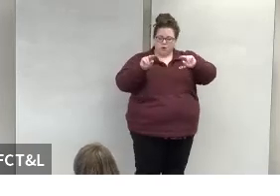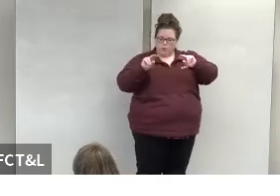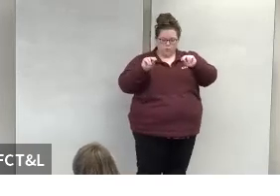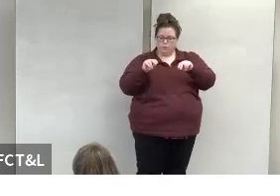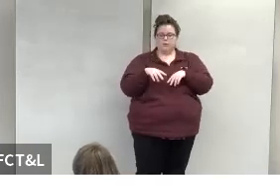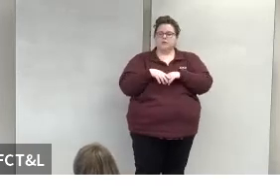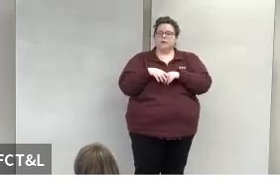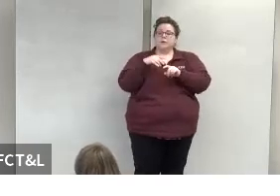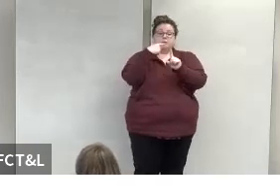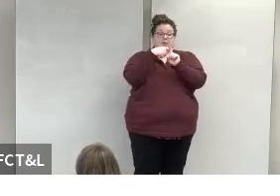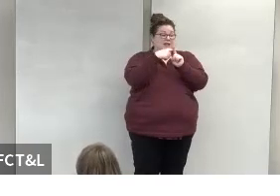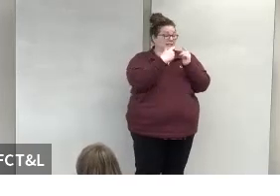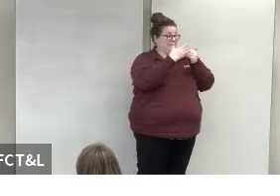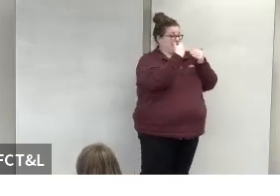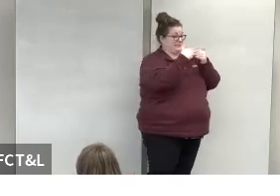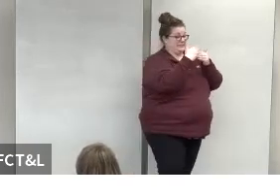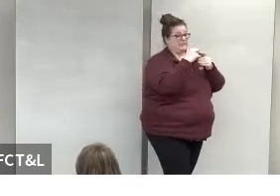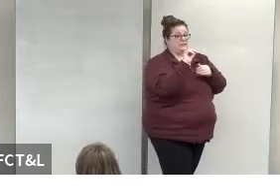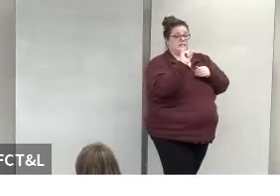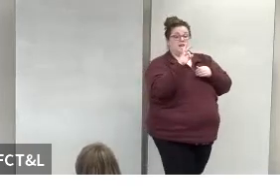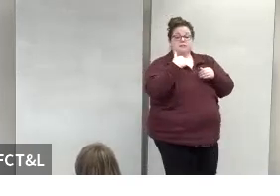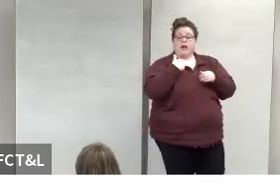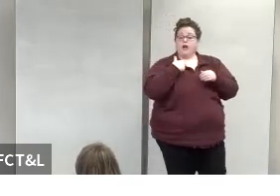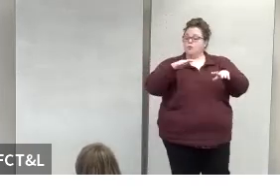and you can talk and all those things.